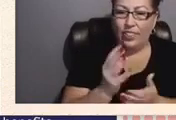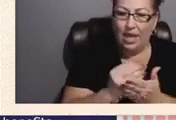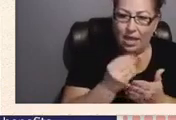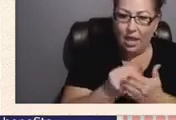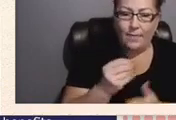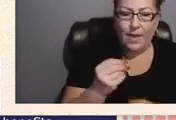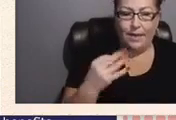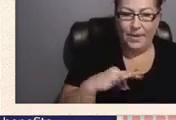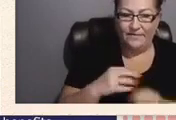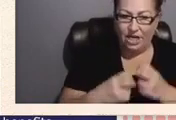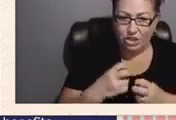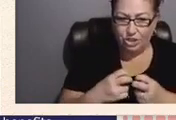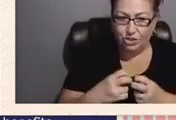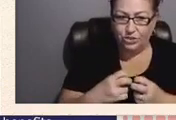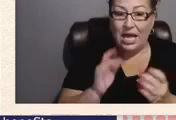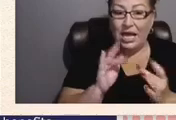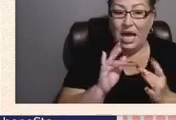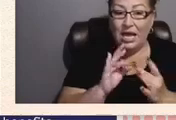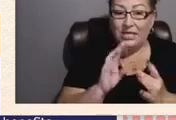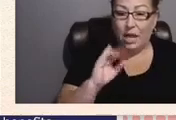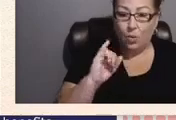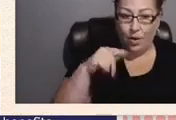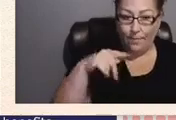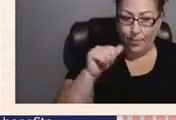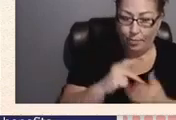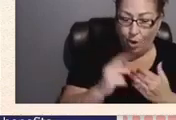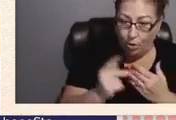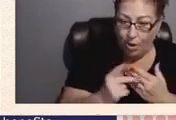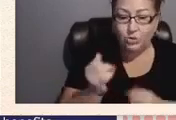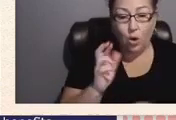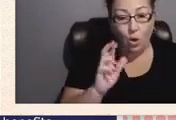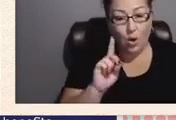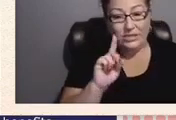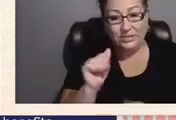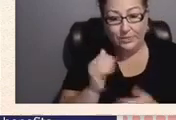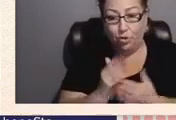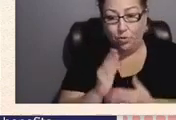issues. Contact the WIPA programs or Disability Rights